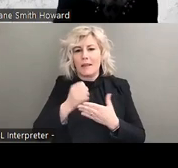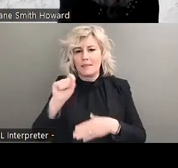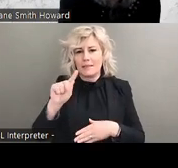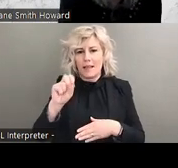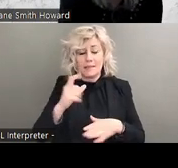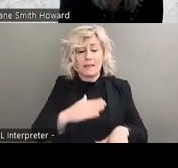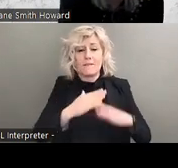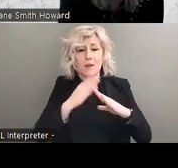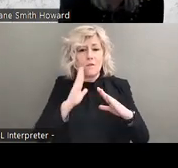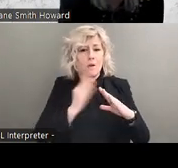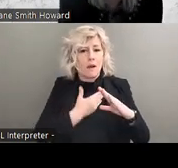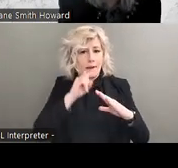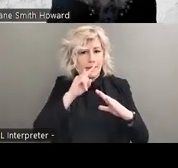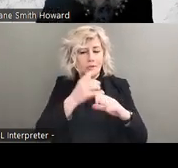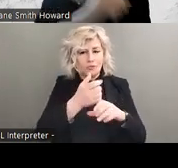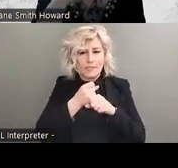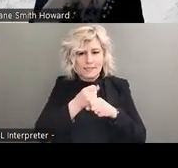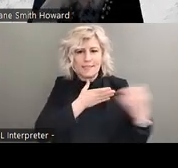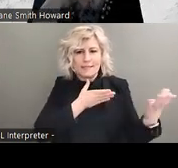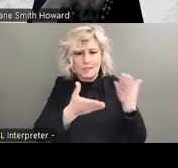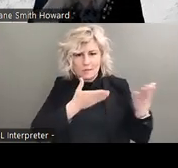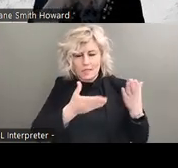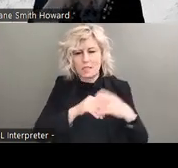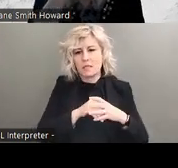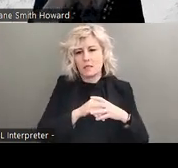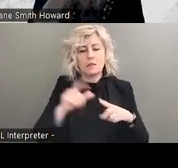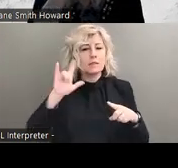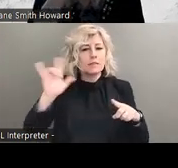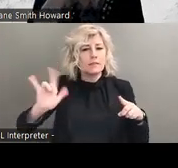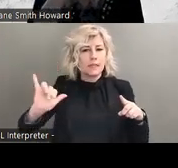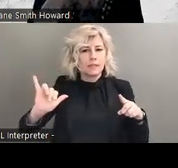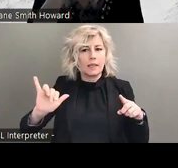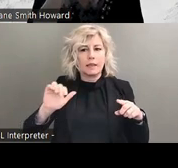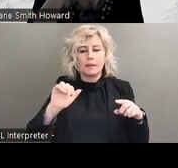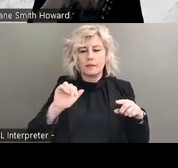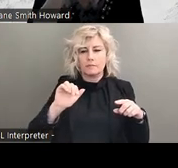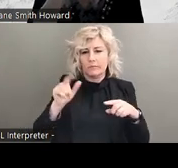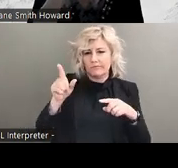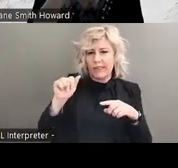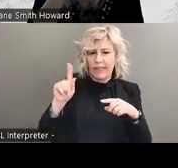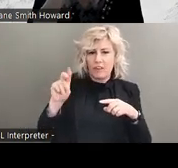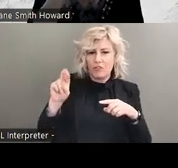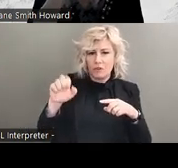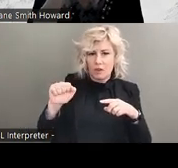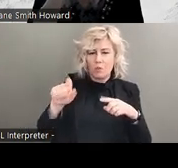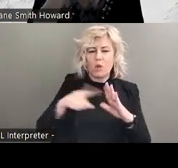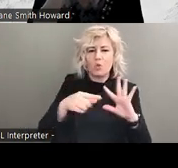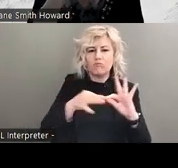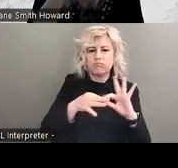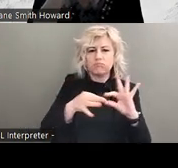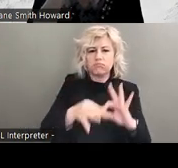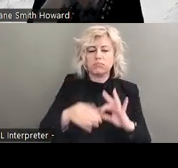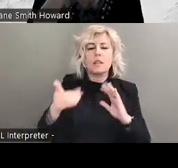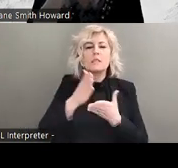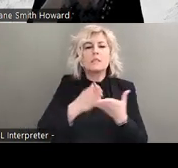kids to get services. It sounds like, Andrea, from what you've said before, that some